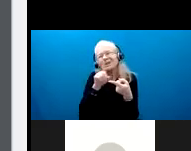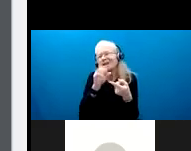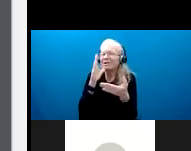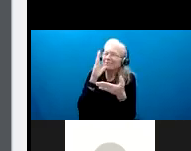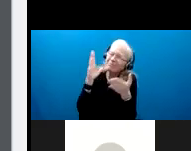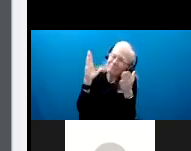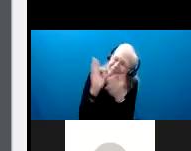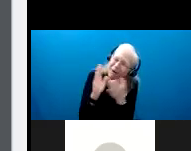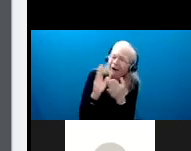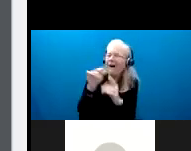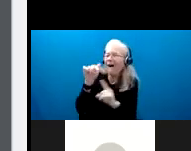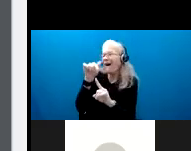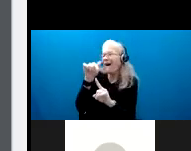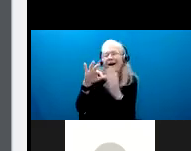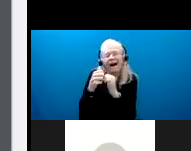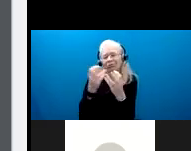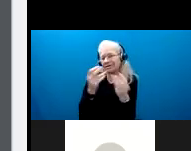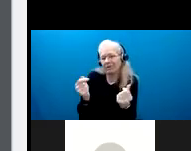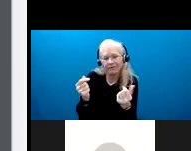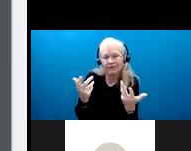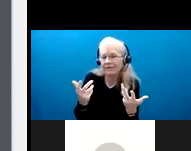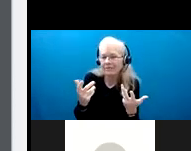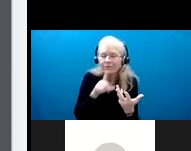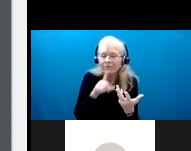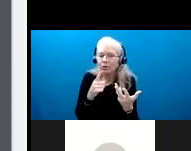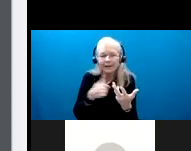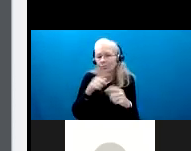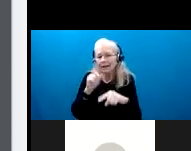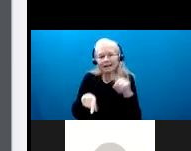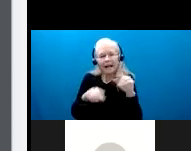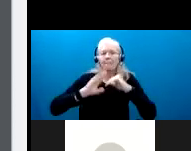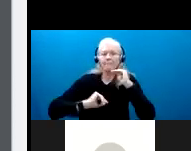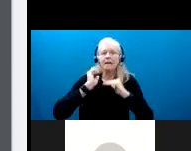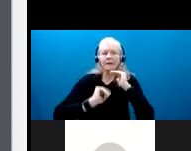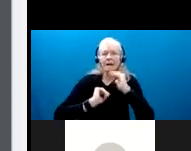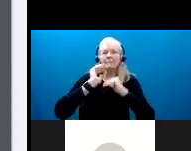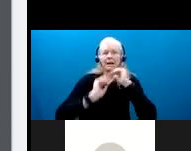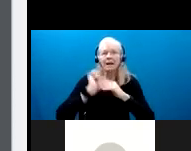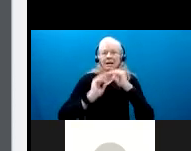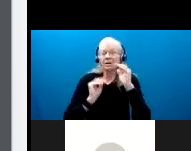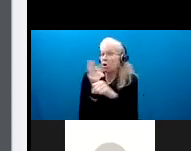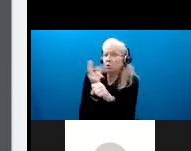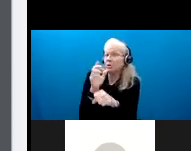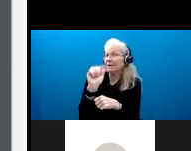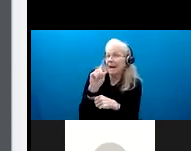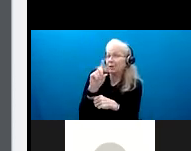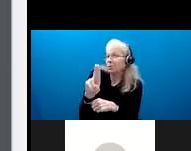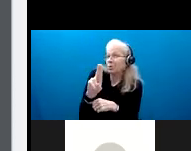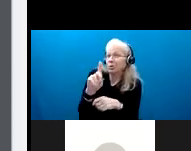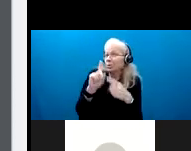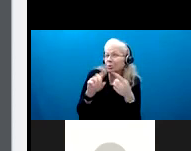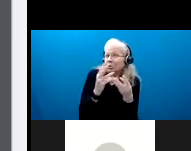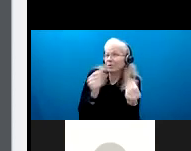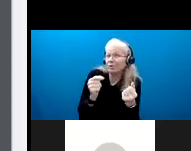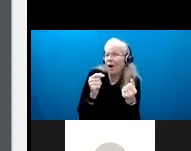just don't think we're going to be able to build our way out of our affordable housing crisis with ADUs. And I think it's getting a disproportionate amount of attention.